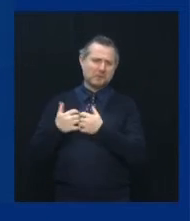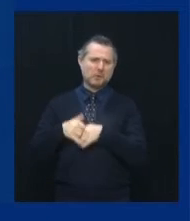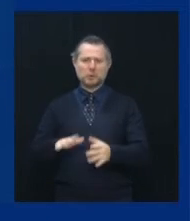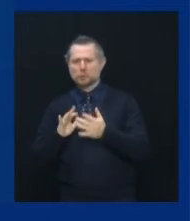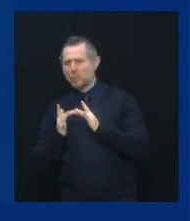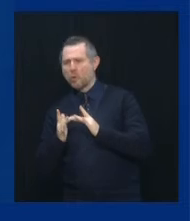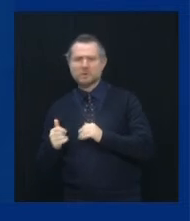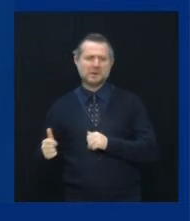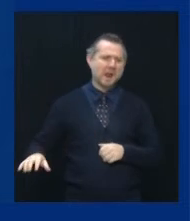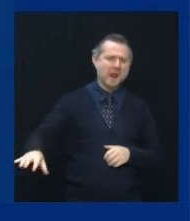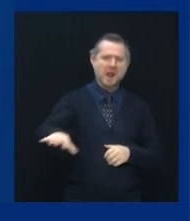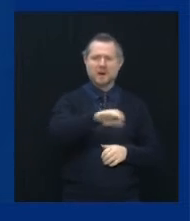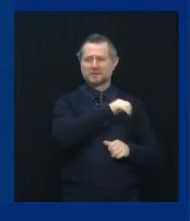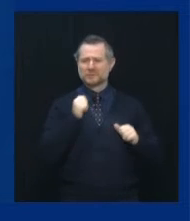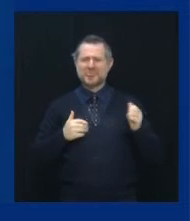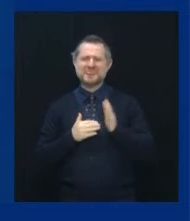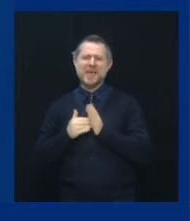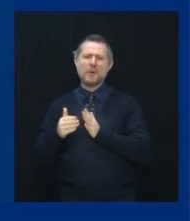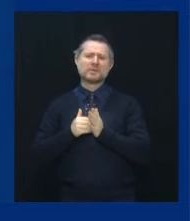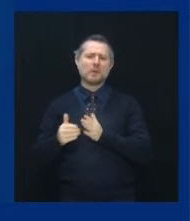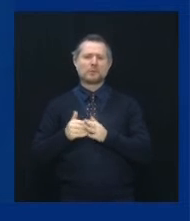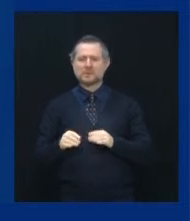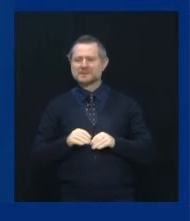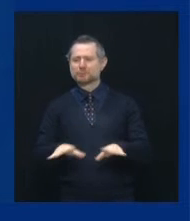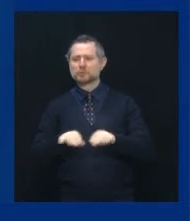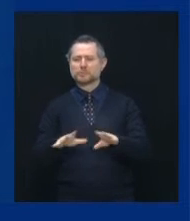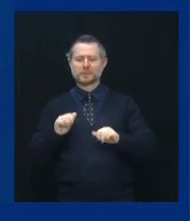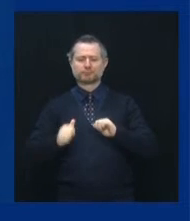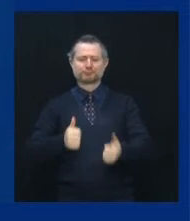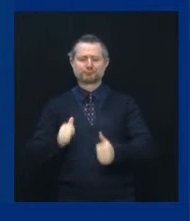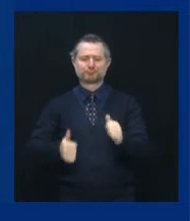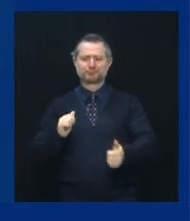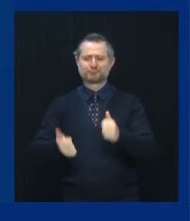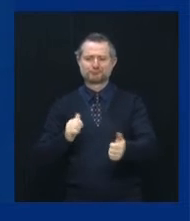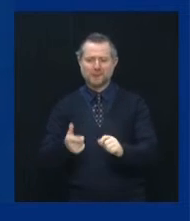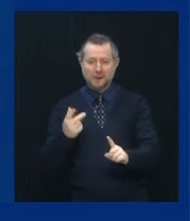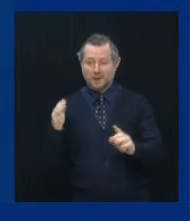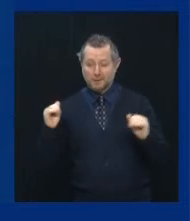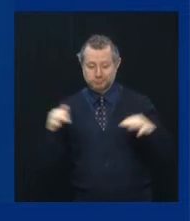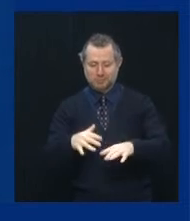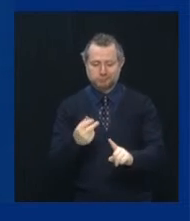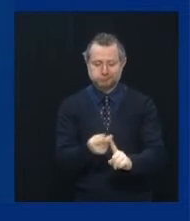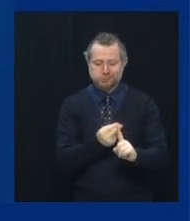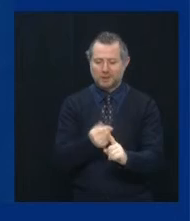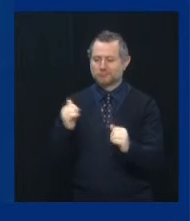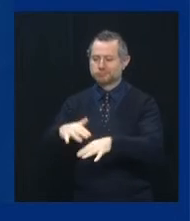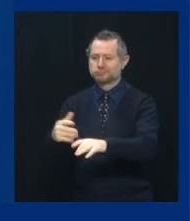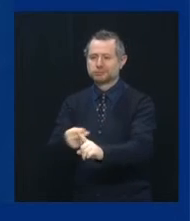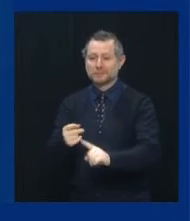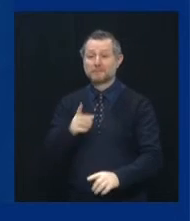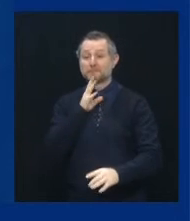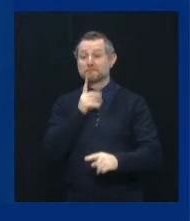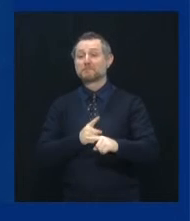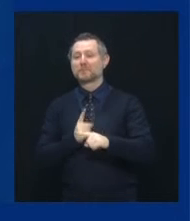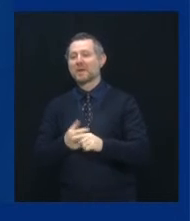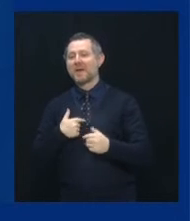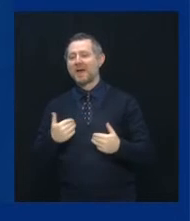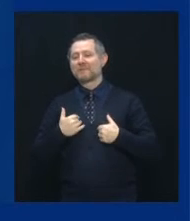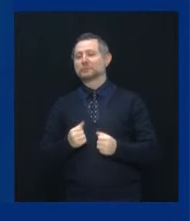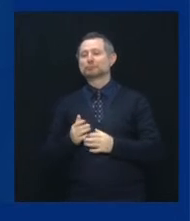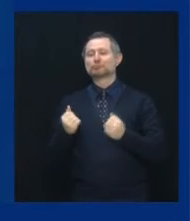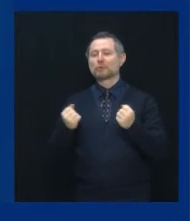of distribution points across the state, plus drive-through